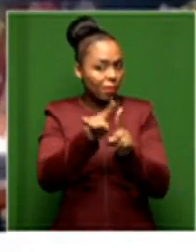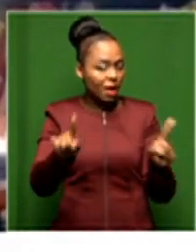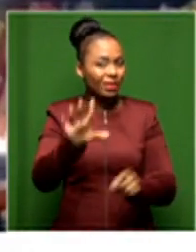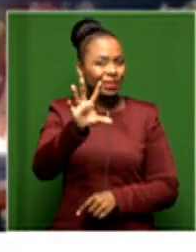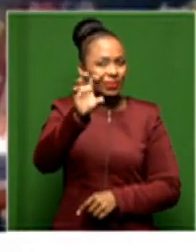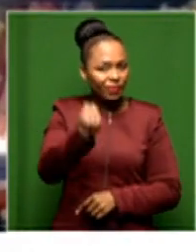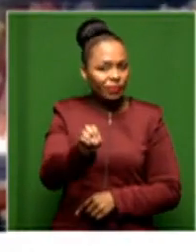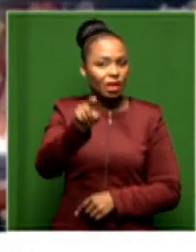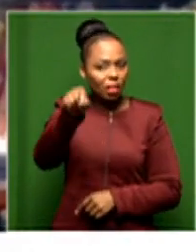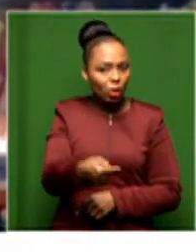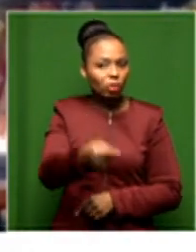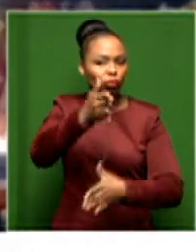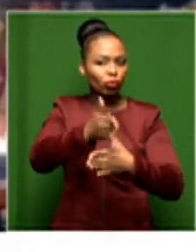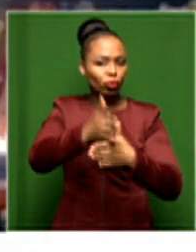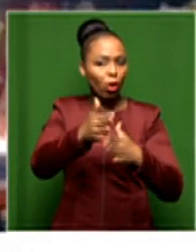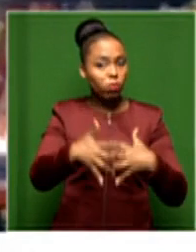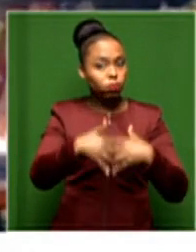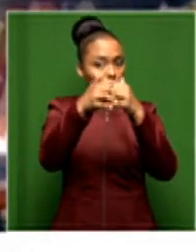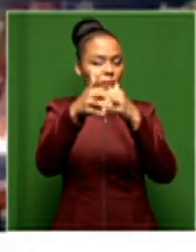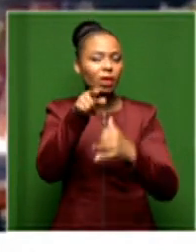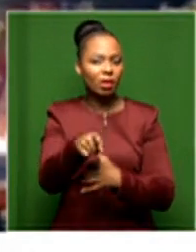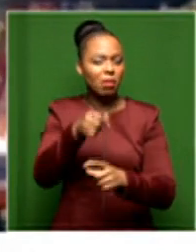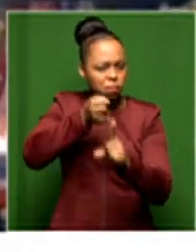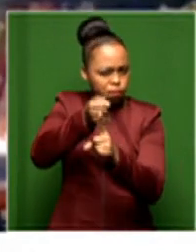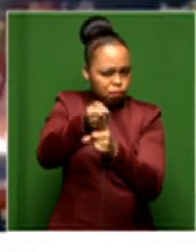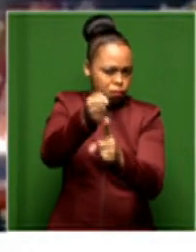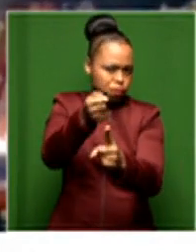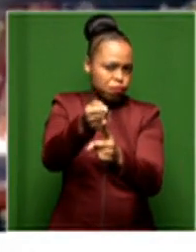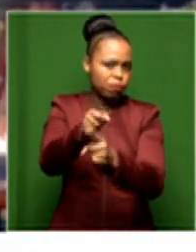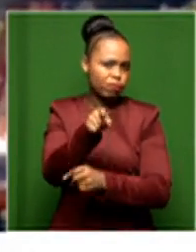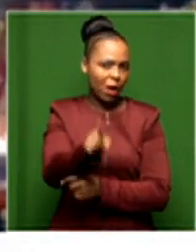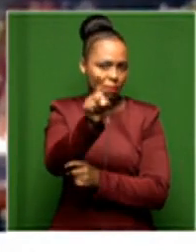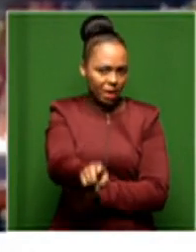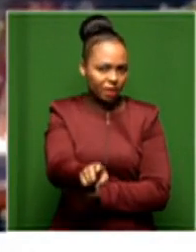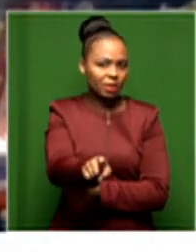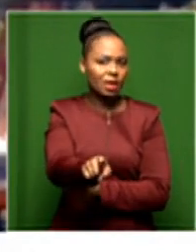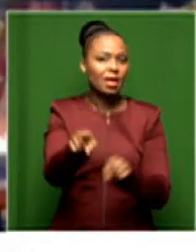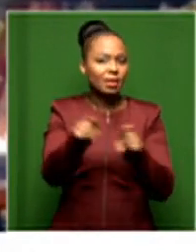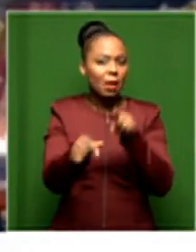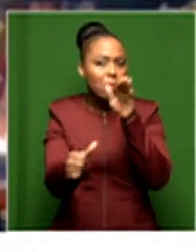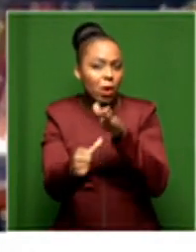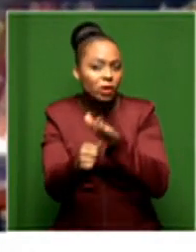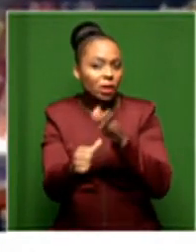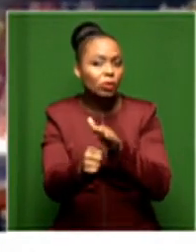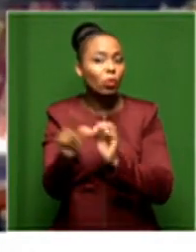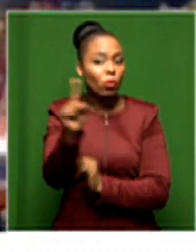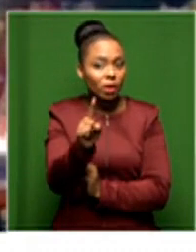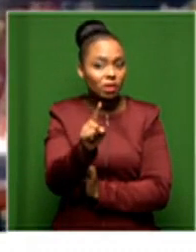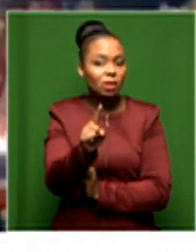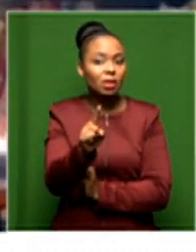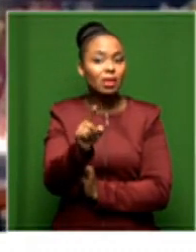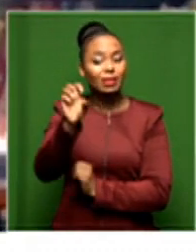jobs is the factor that we need to drive. And what's important to note is that